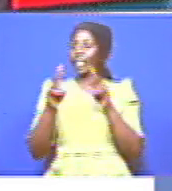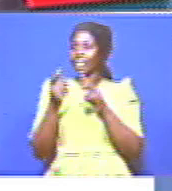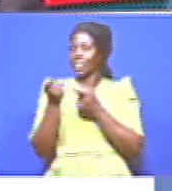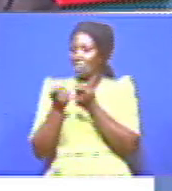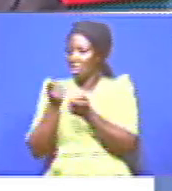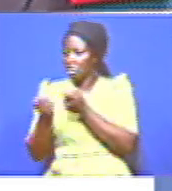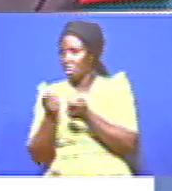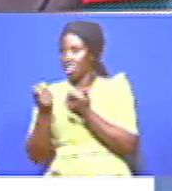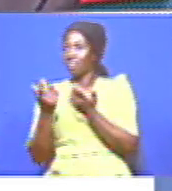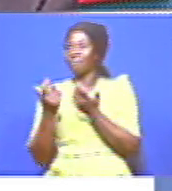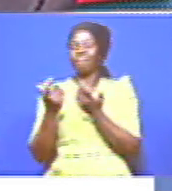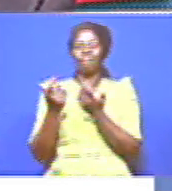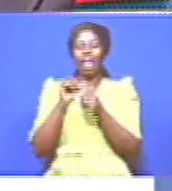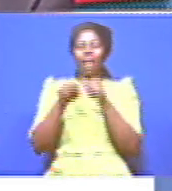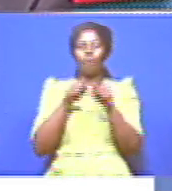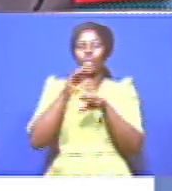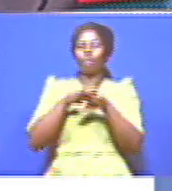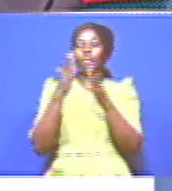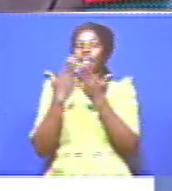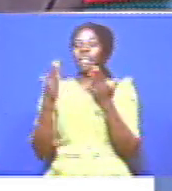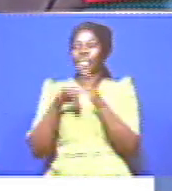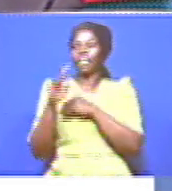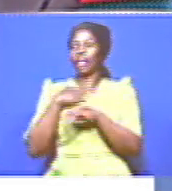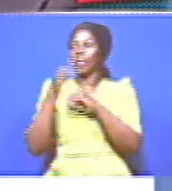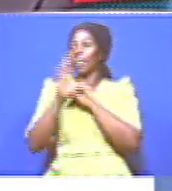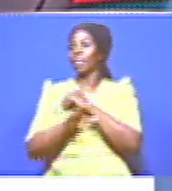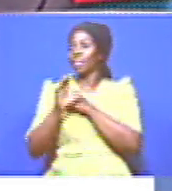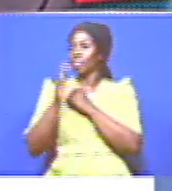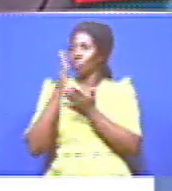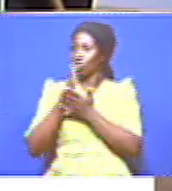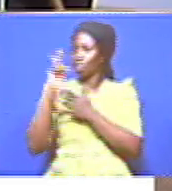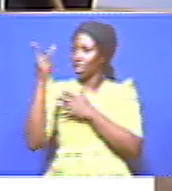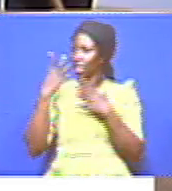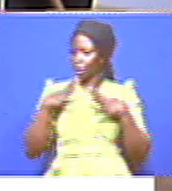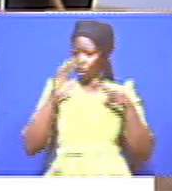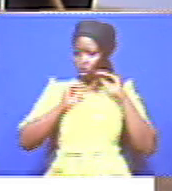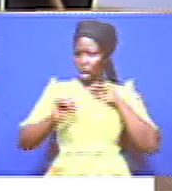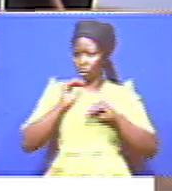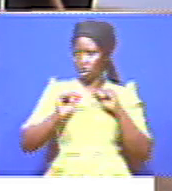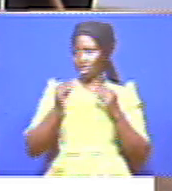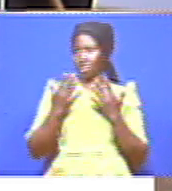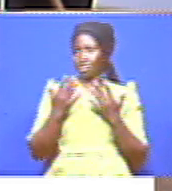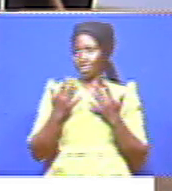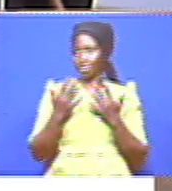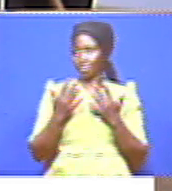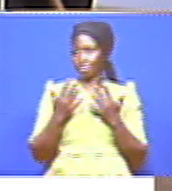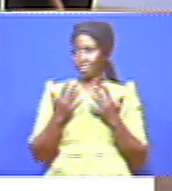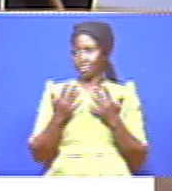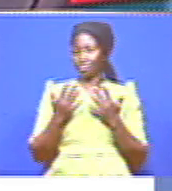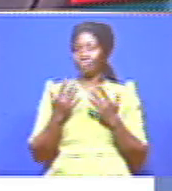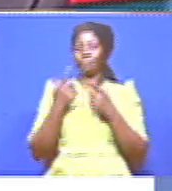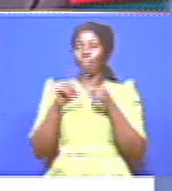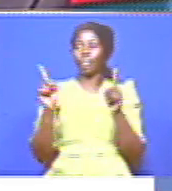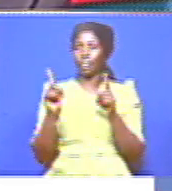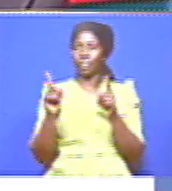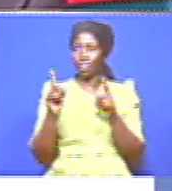with when it is the good aspect of our country. Mm-hmm. I don't think, of course, Kenyans are corrupt. So the perception is not entirely correct. The perception is, of course, correct. Perception is there. Mm-hmm.